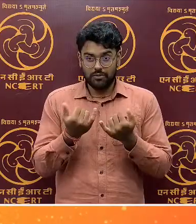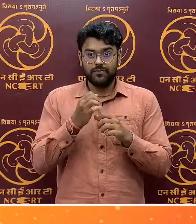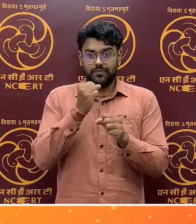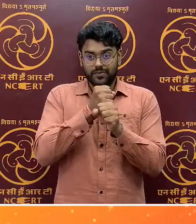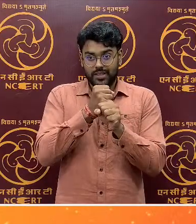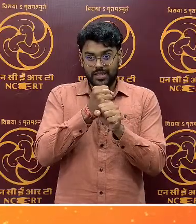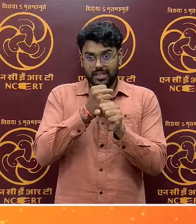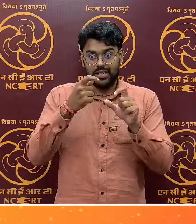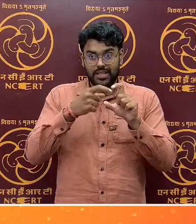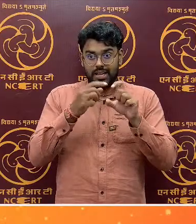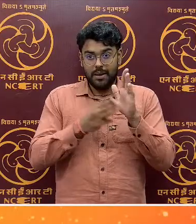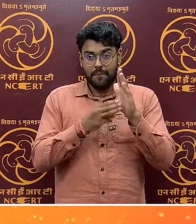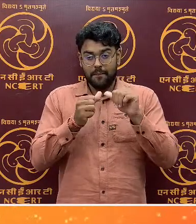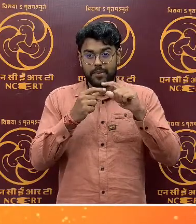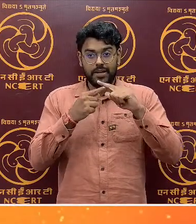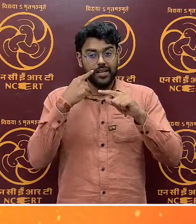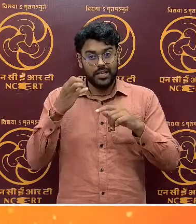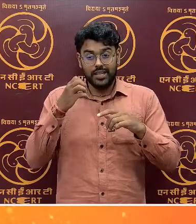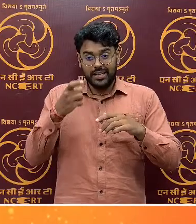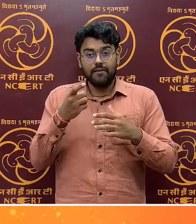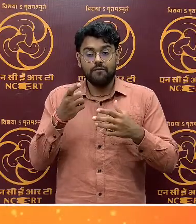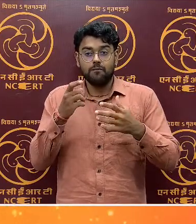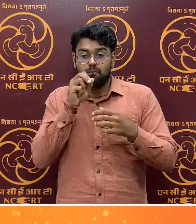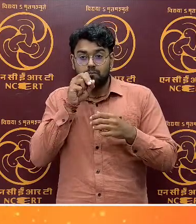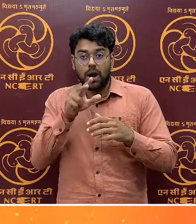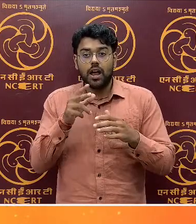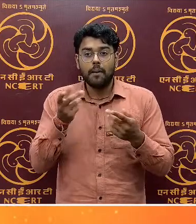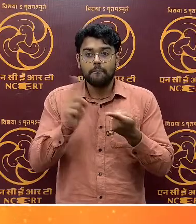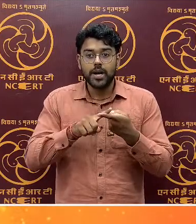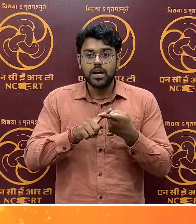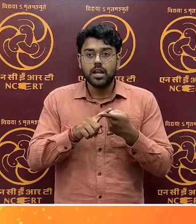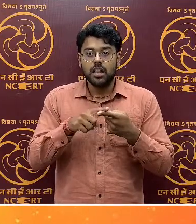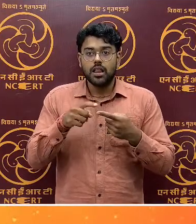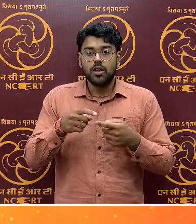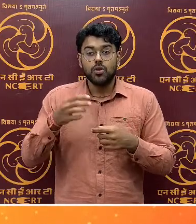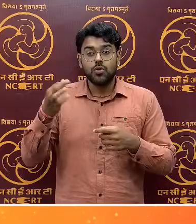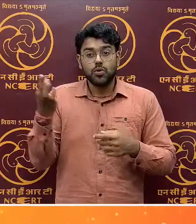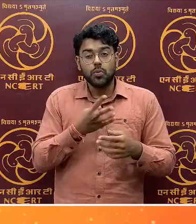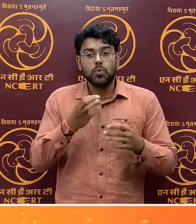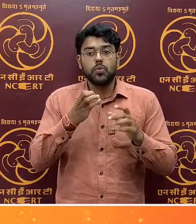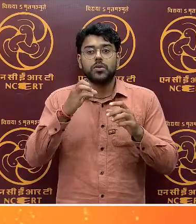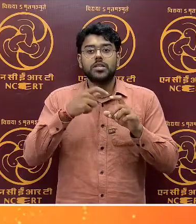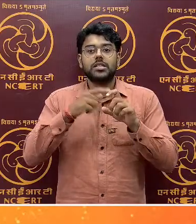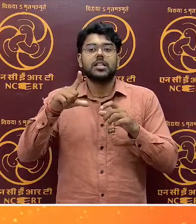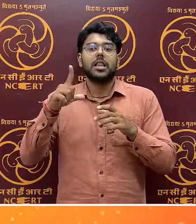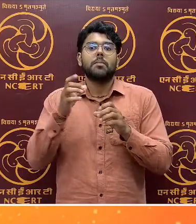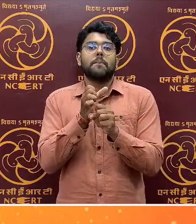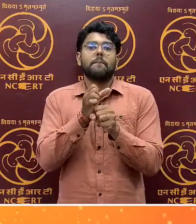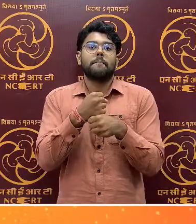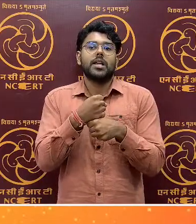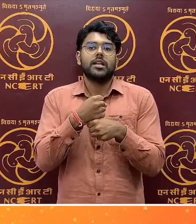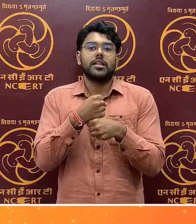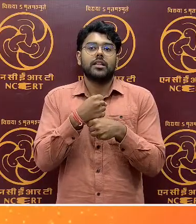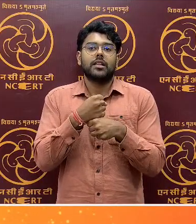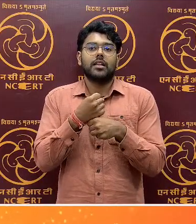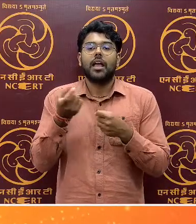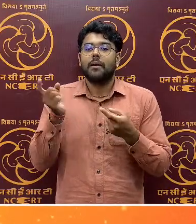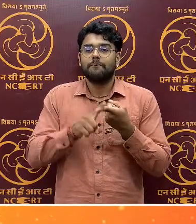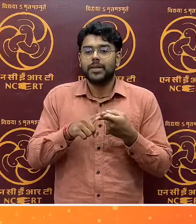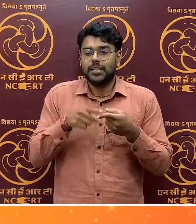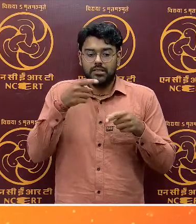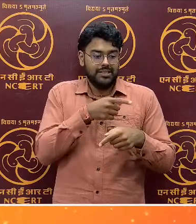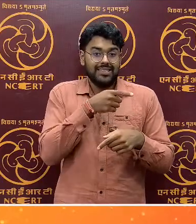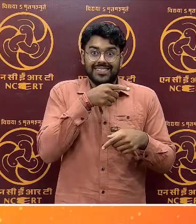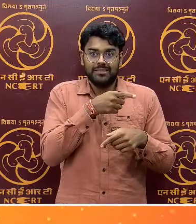the female gamete, they are fusing. Yeah. Okay, and they form a new cell. In this case, no gametes